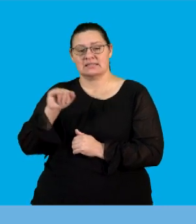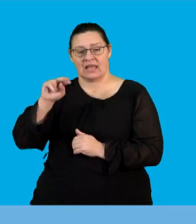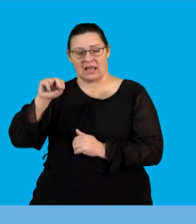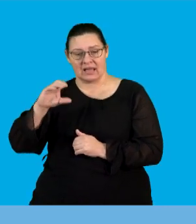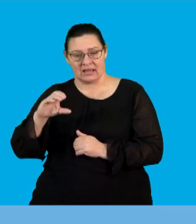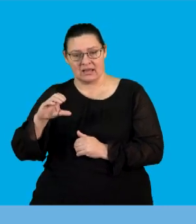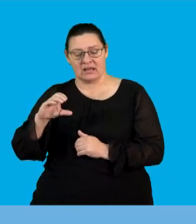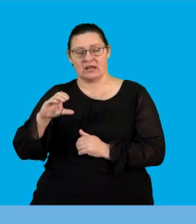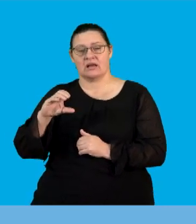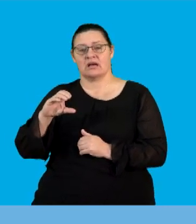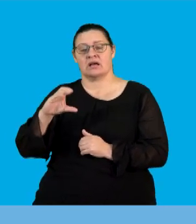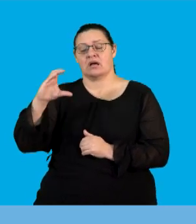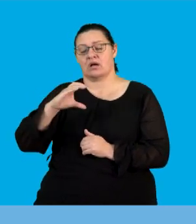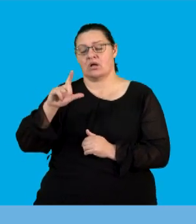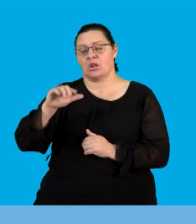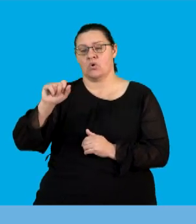salt